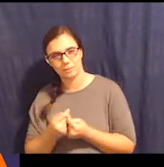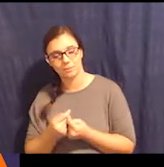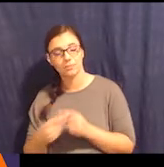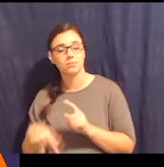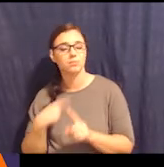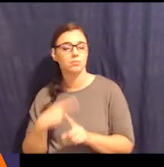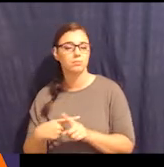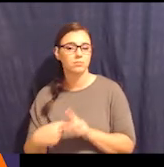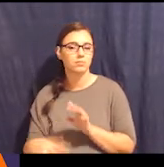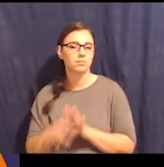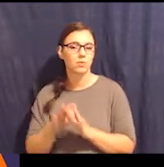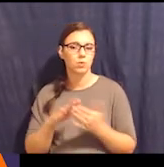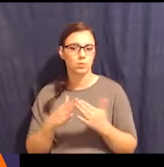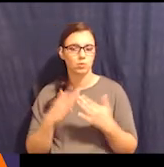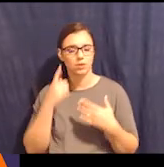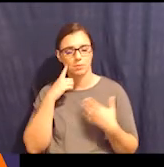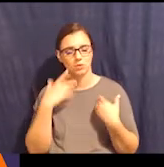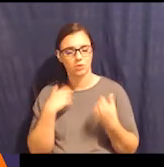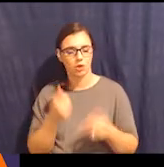is